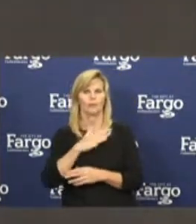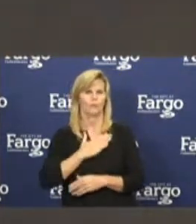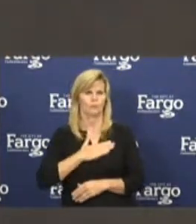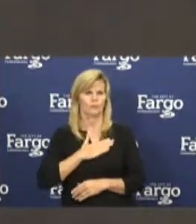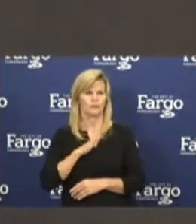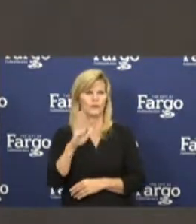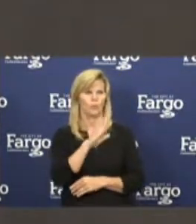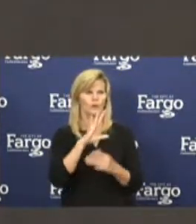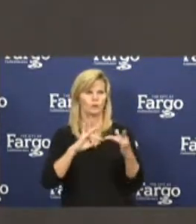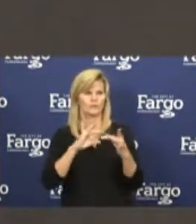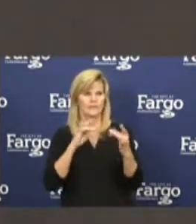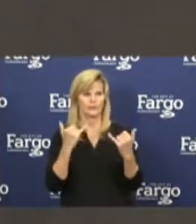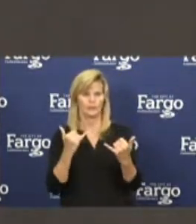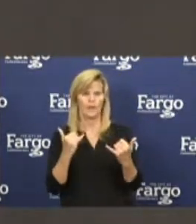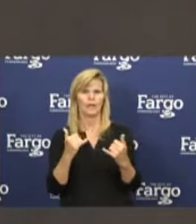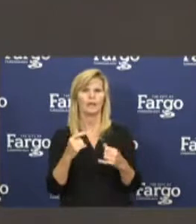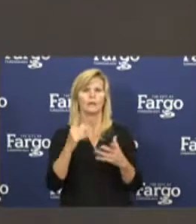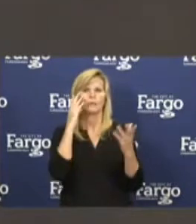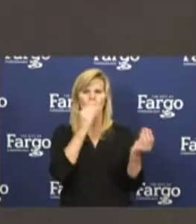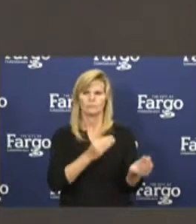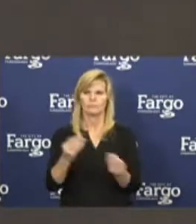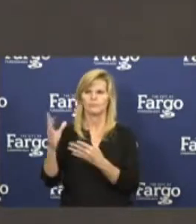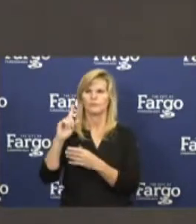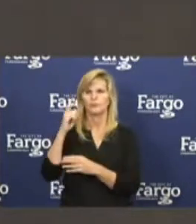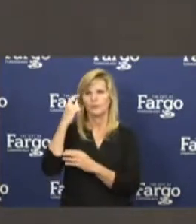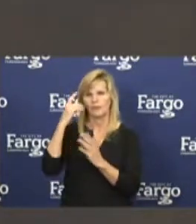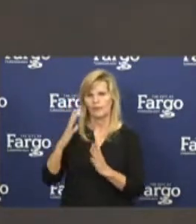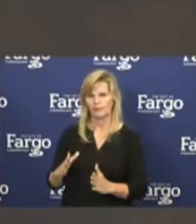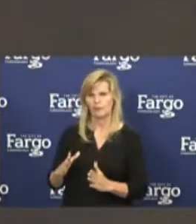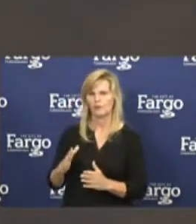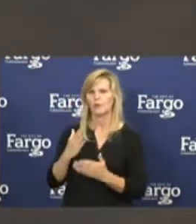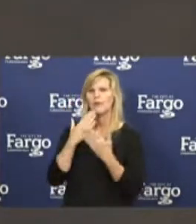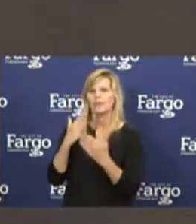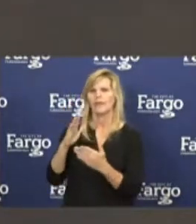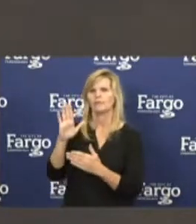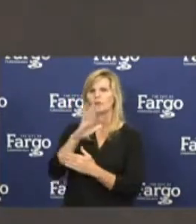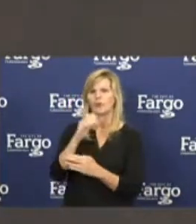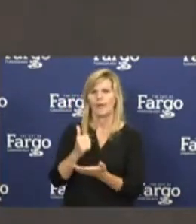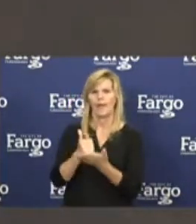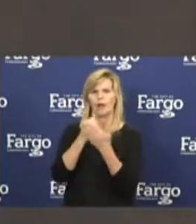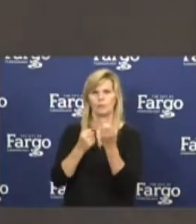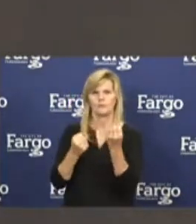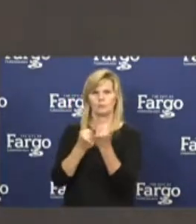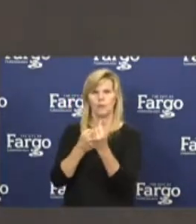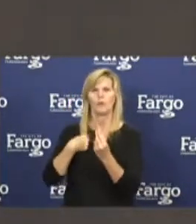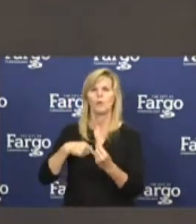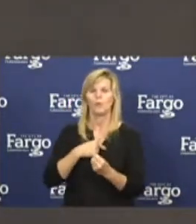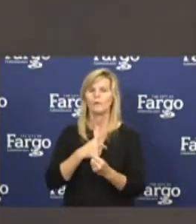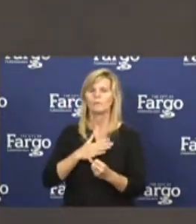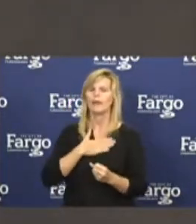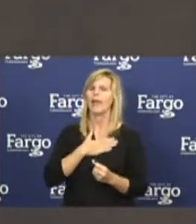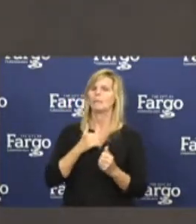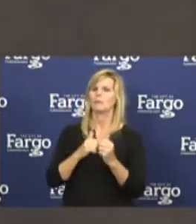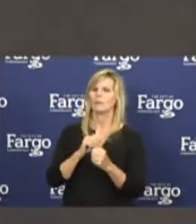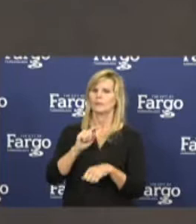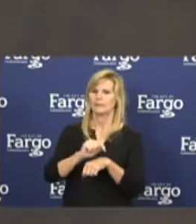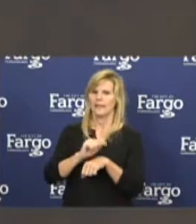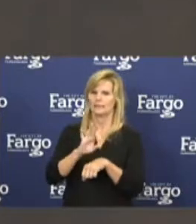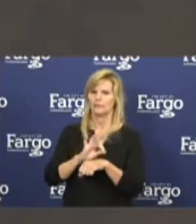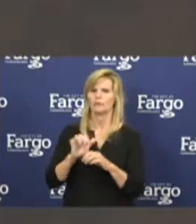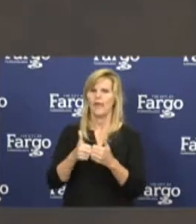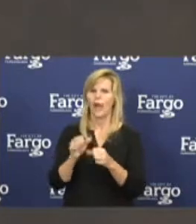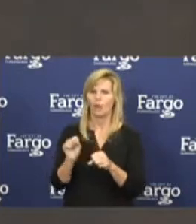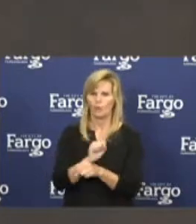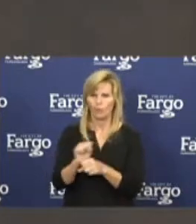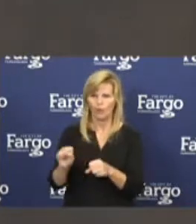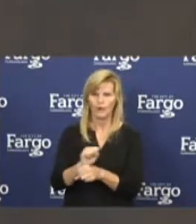what you said today, and want to pass back to the governor. Thanks for his help and support in this. We've been very pleased how the task force has been working and how we